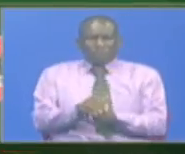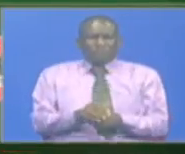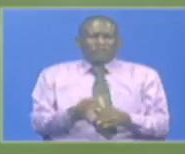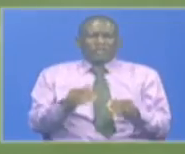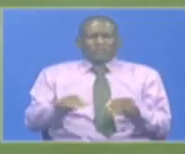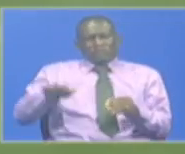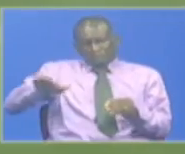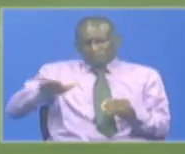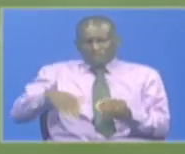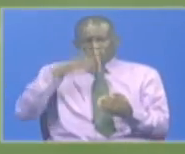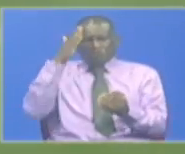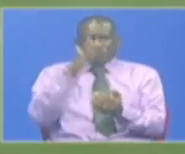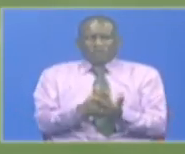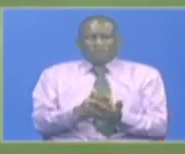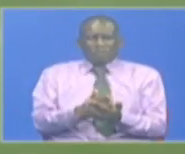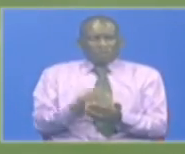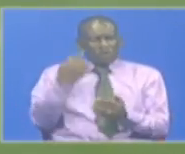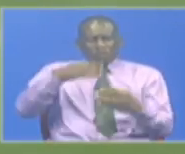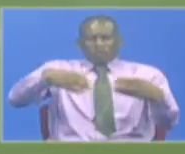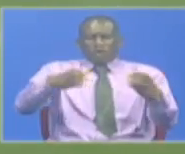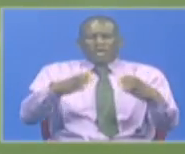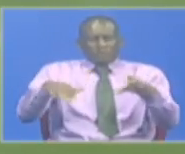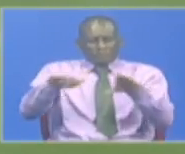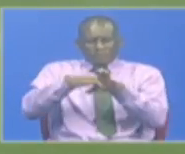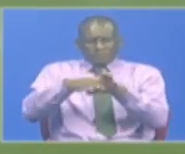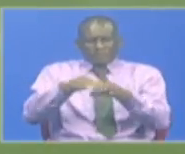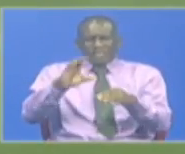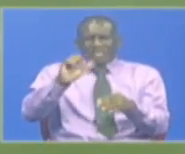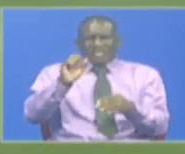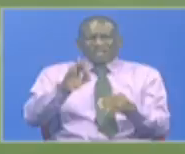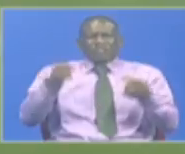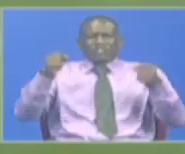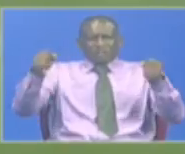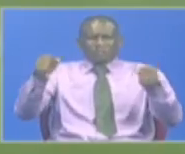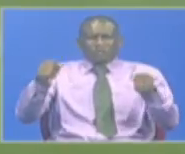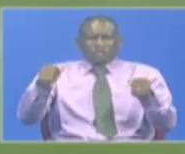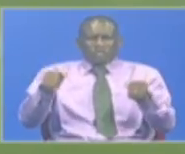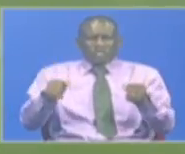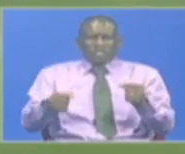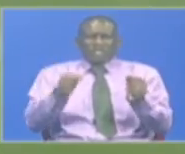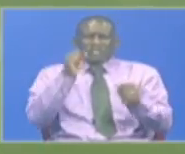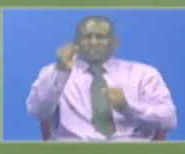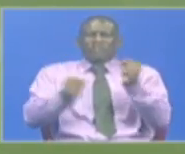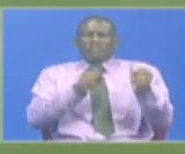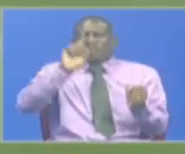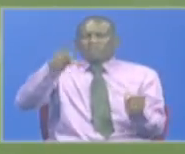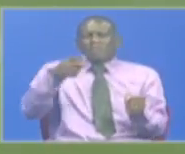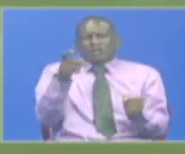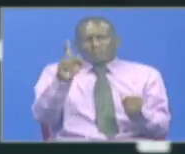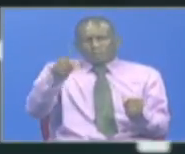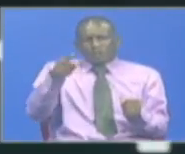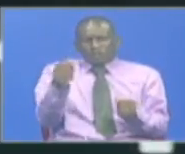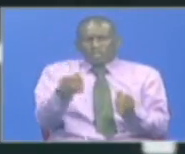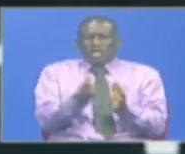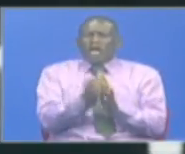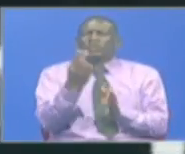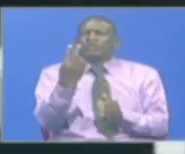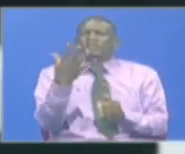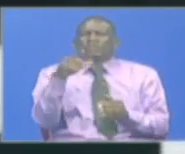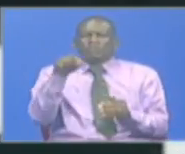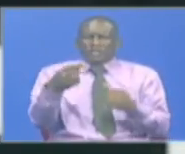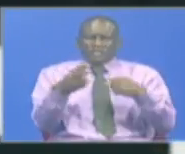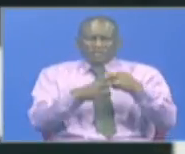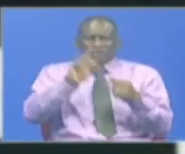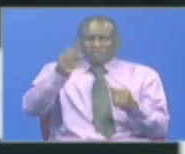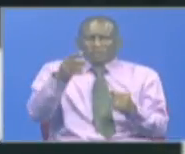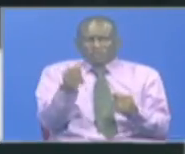minimum guaranteed for clubs participating in the CAF Champions League is 55 million shillings and 27.5 million shillings for the